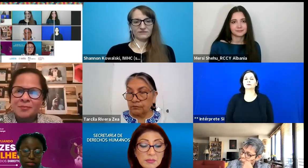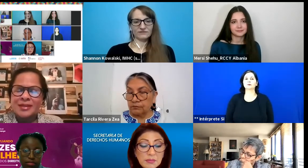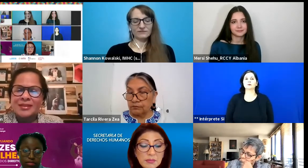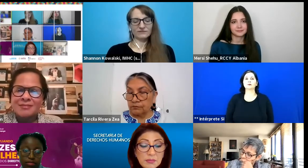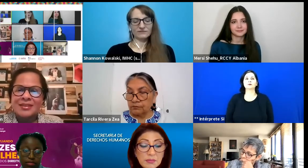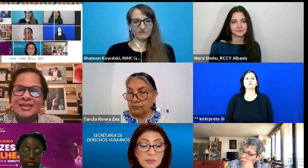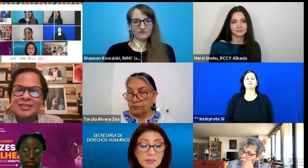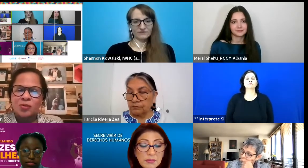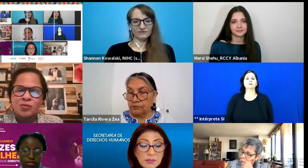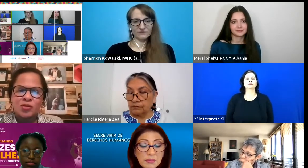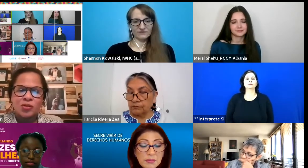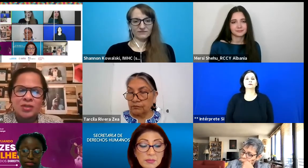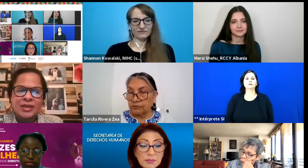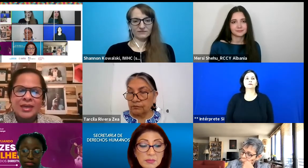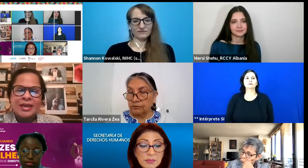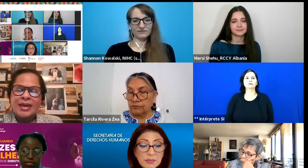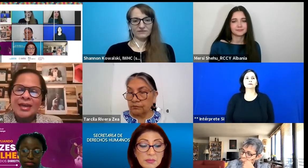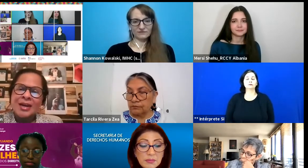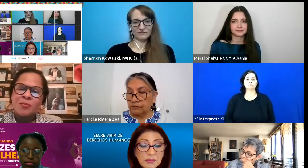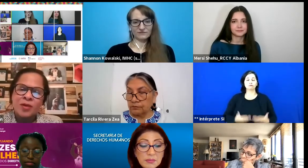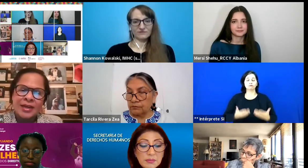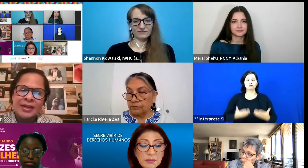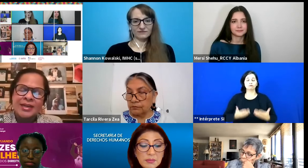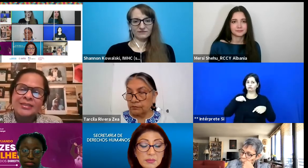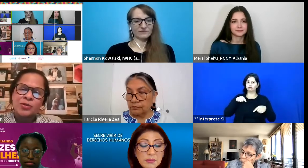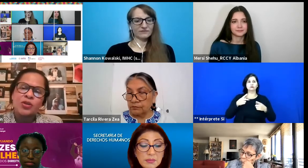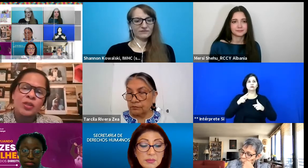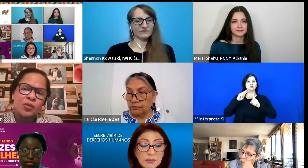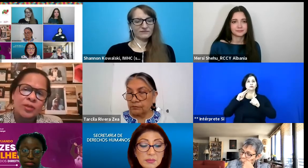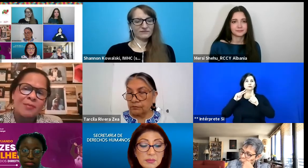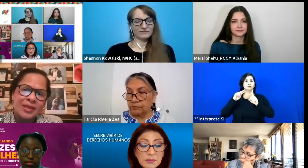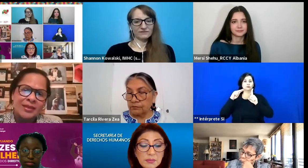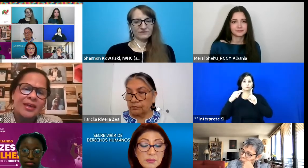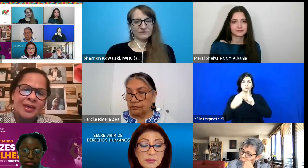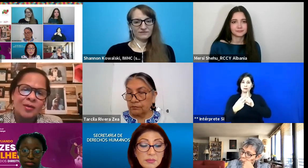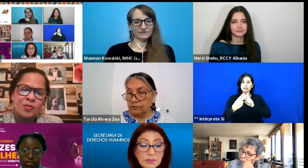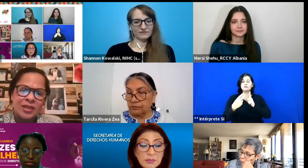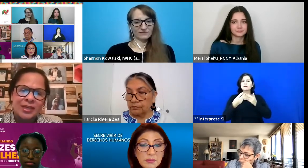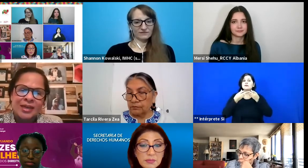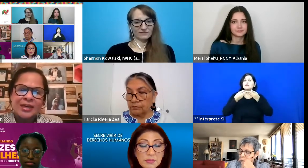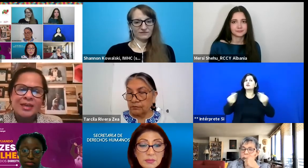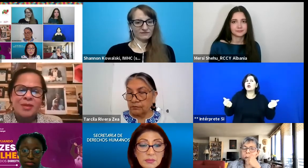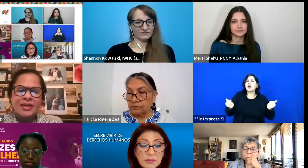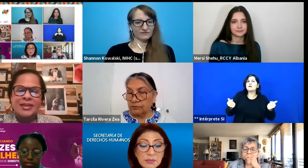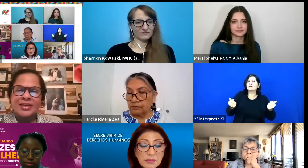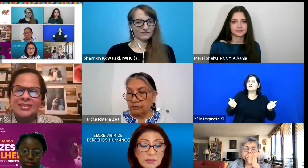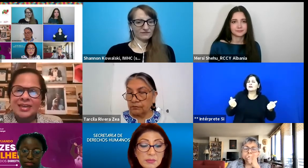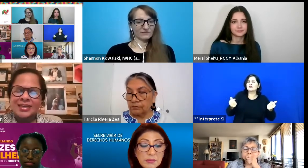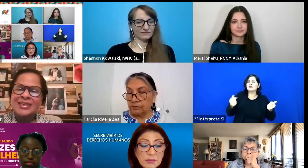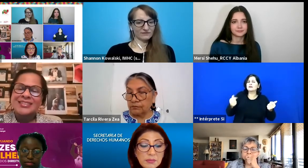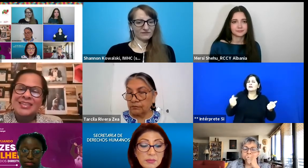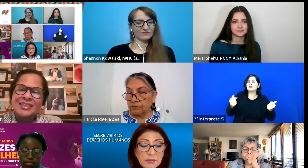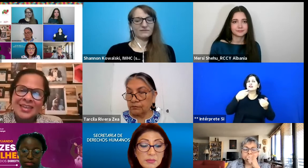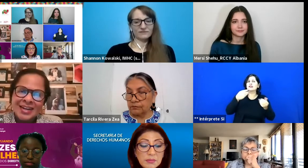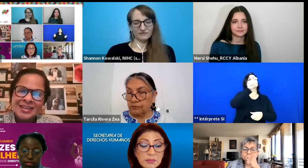nuestra perspectiva de las soluciones en las mujeres que han sido históricamente excluidas y